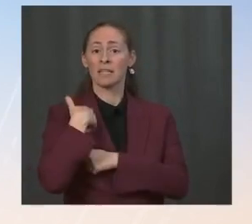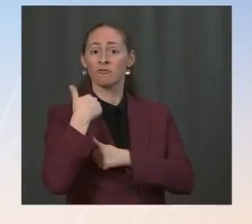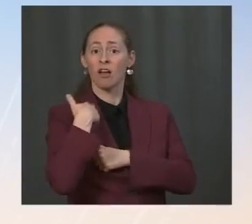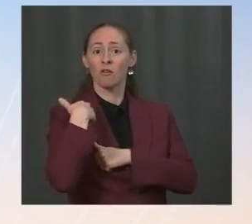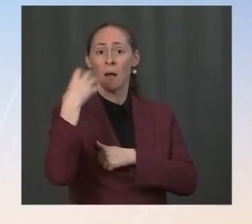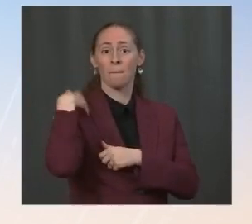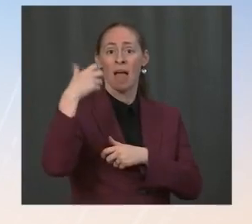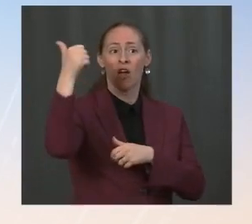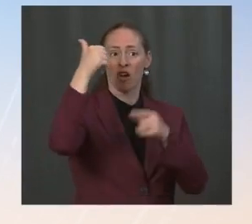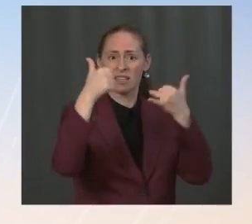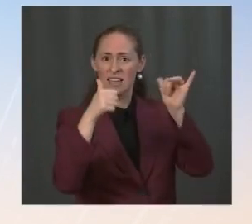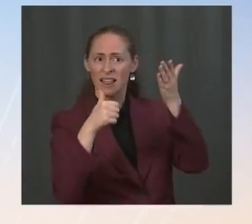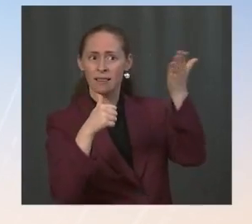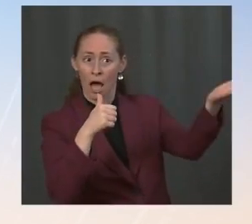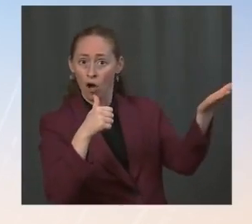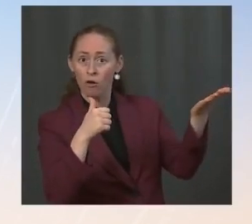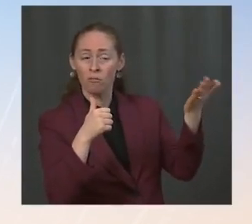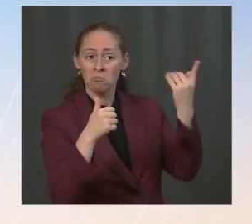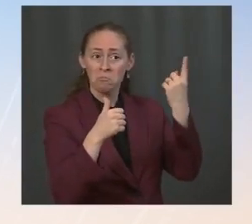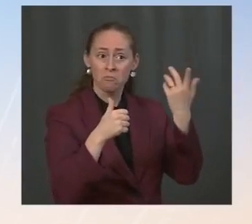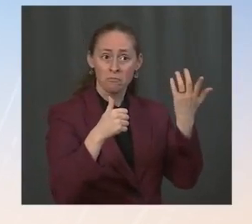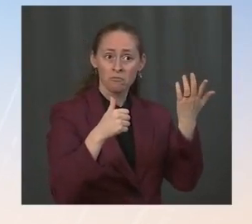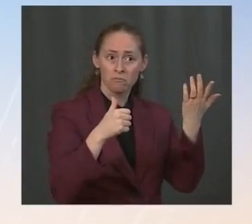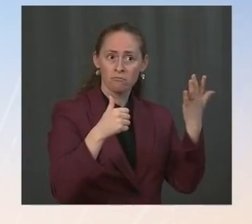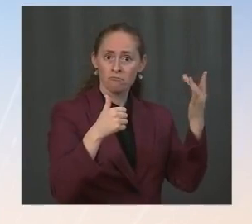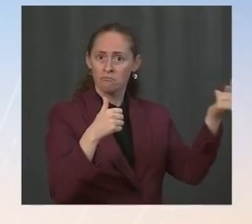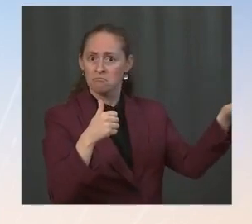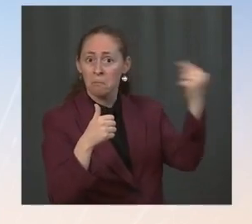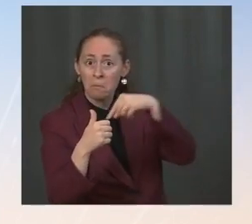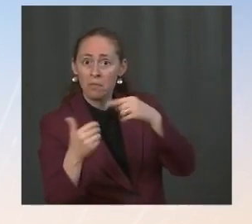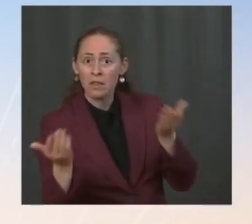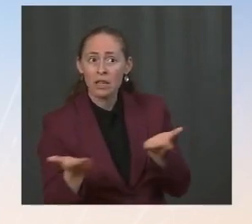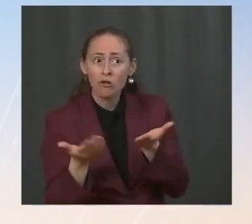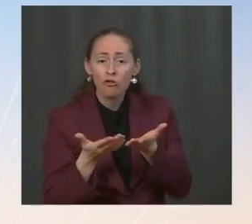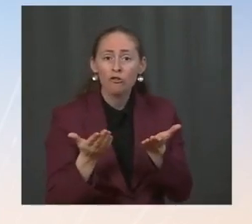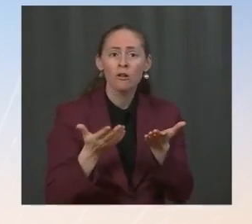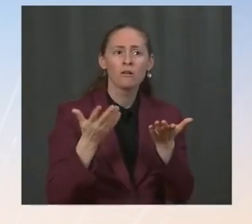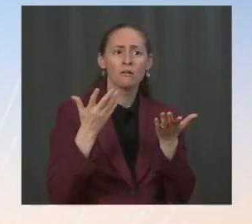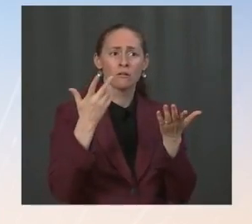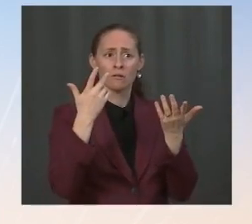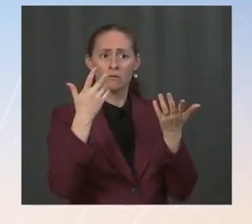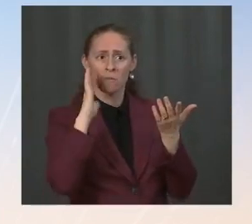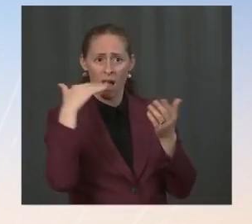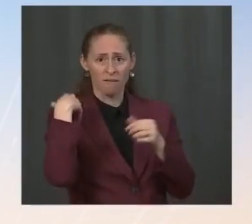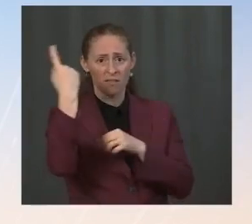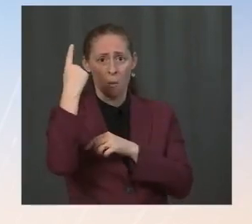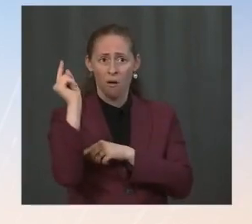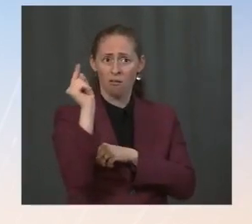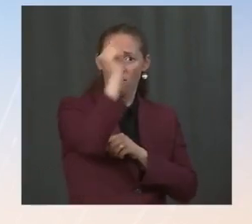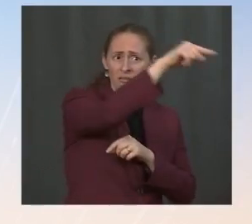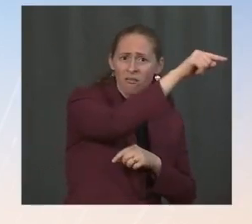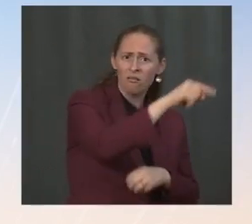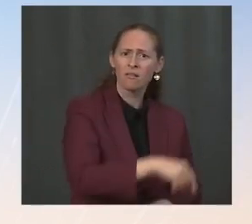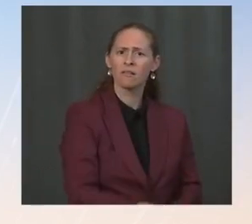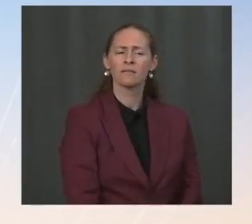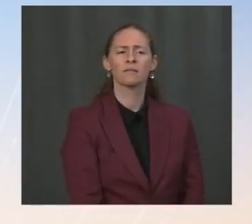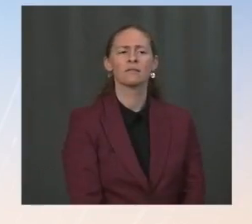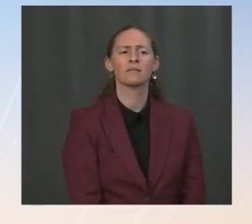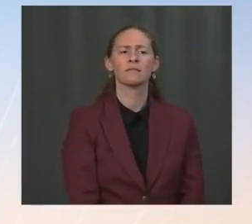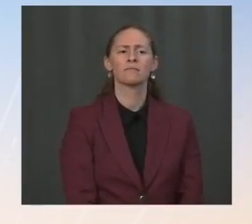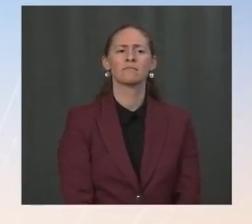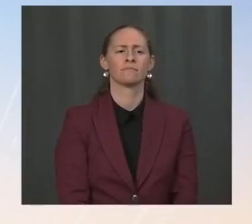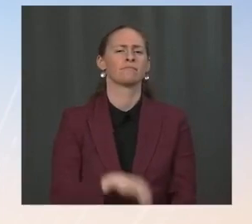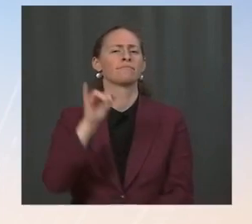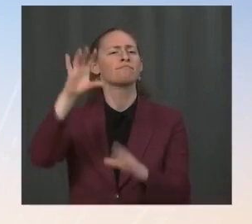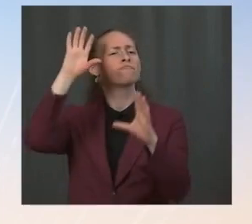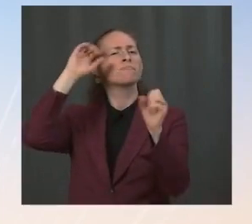back in order to conduct counterterrorism operations, in order to do anything of the sort? Well, again, as the president just said in his